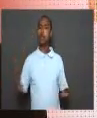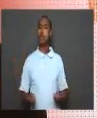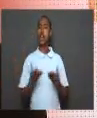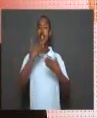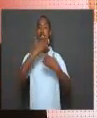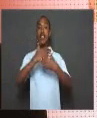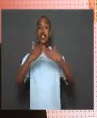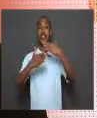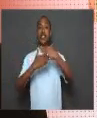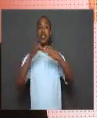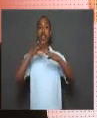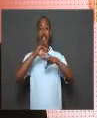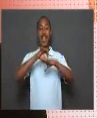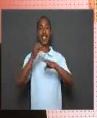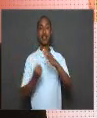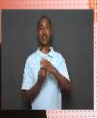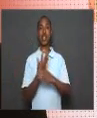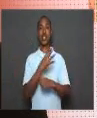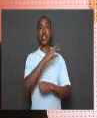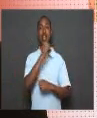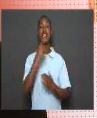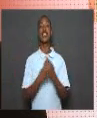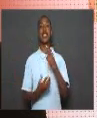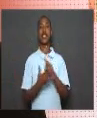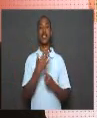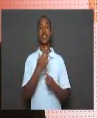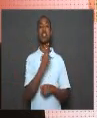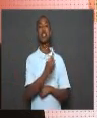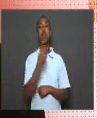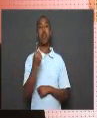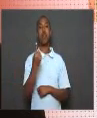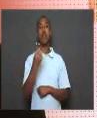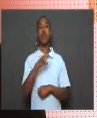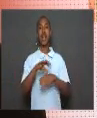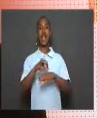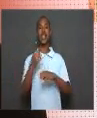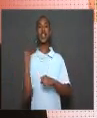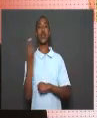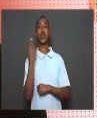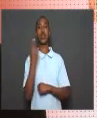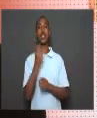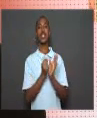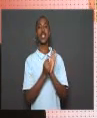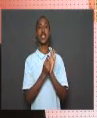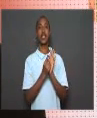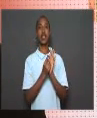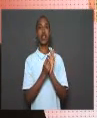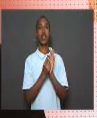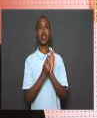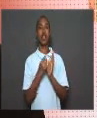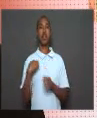many stages in leather production and discussed some of leather uses, such